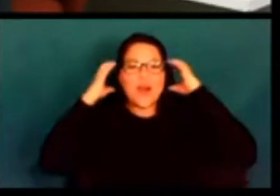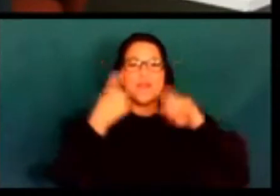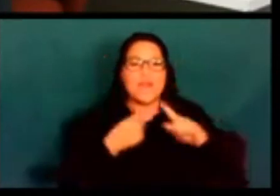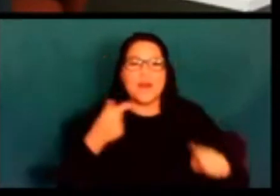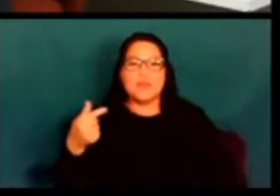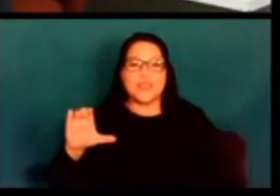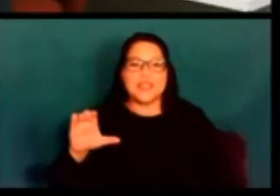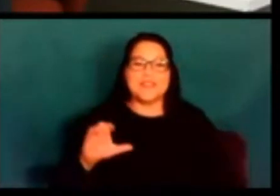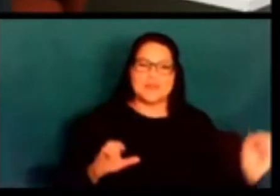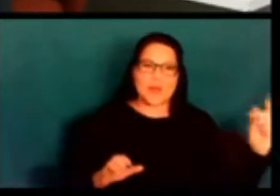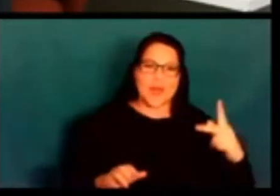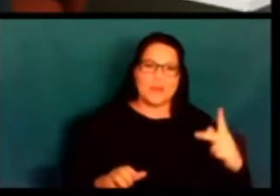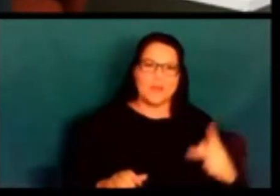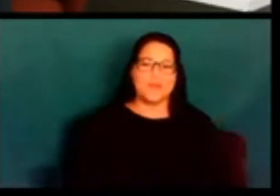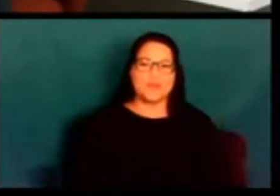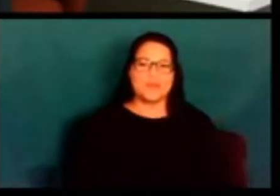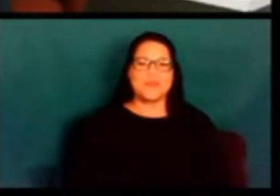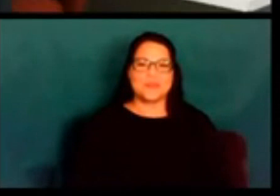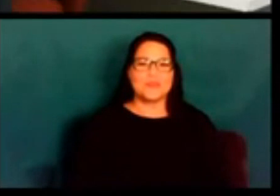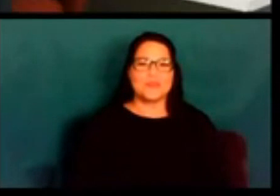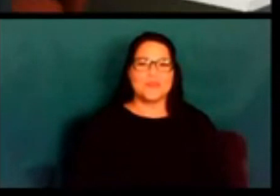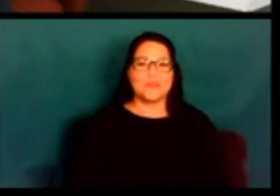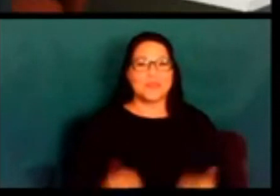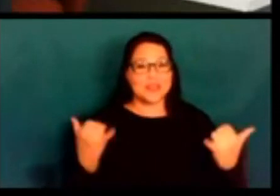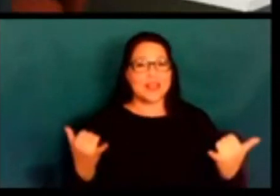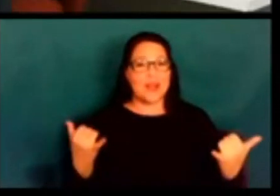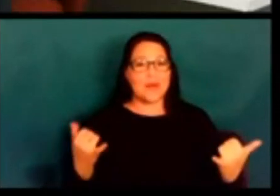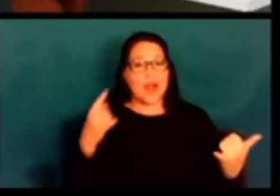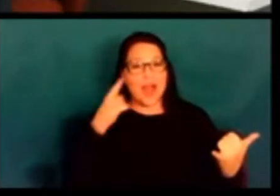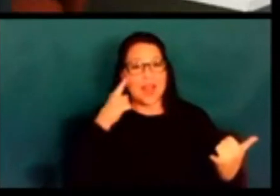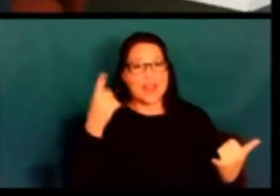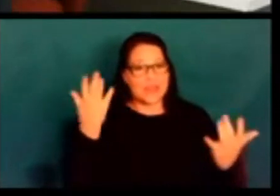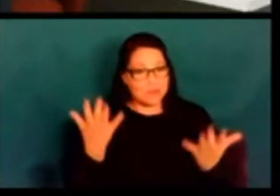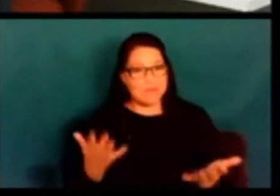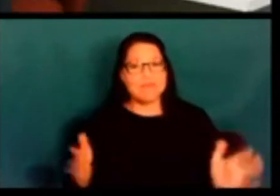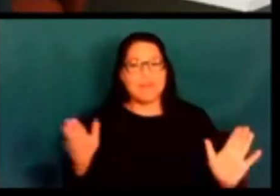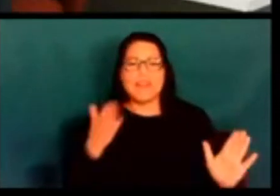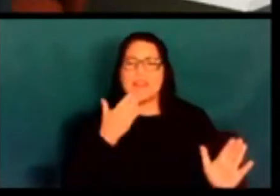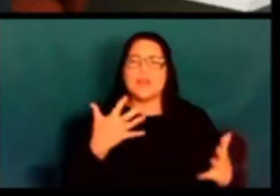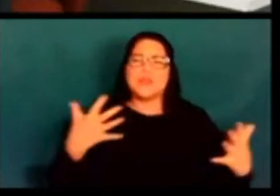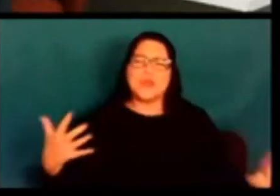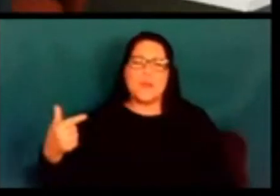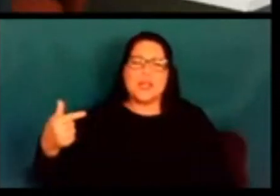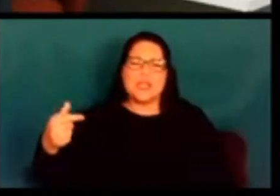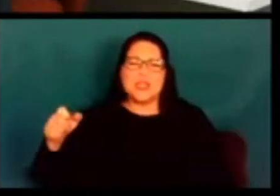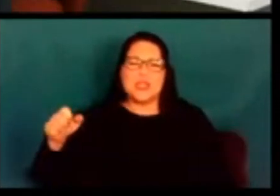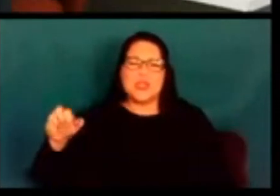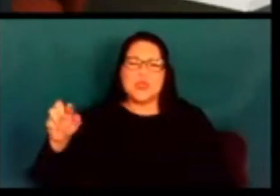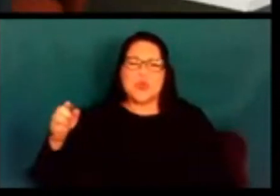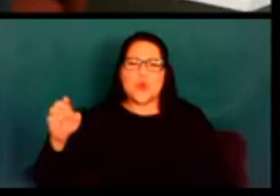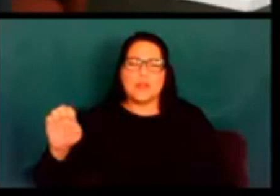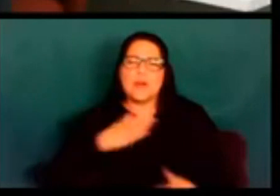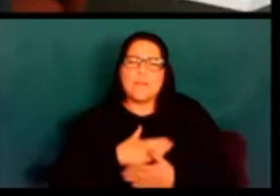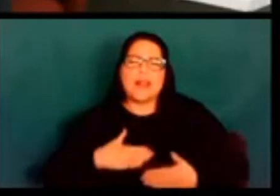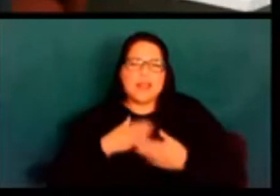Okay. Yeah. And with that, I think we'll sign off. Thank you so much again, George. It's been a pleasure, an honor,